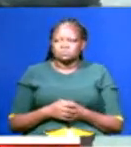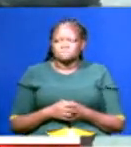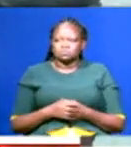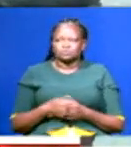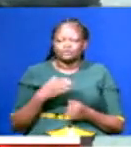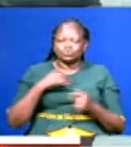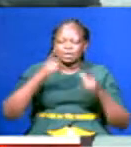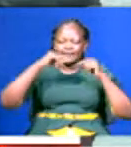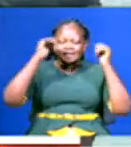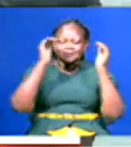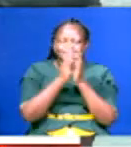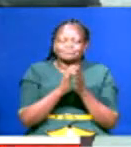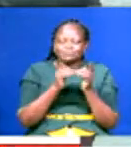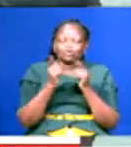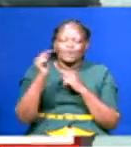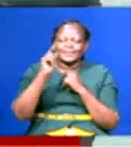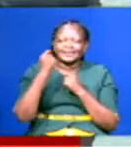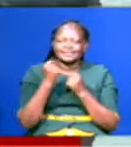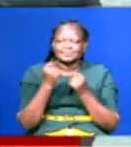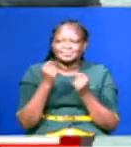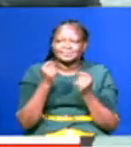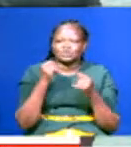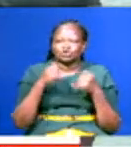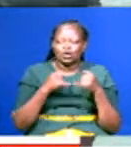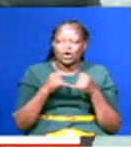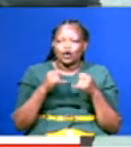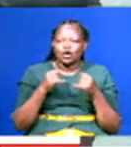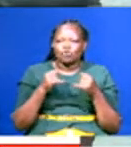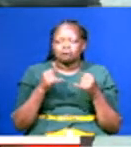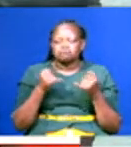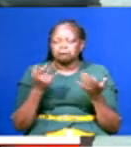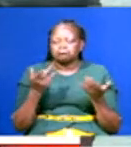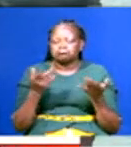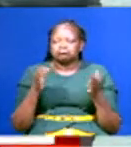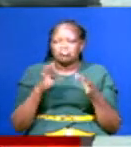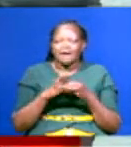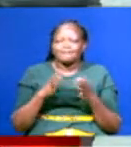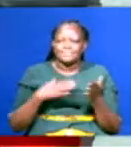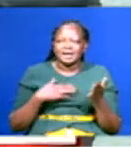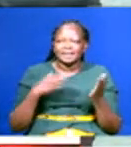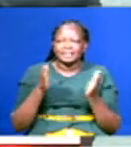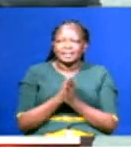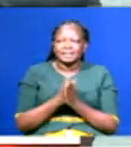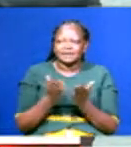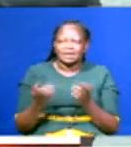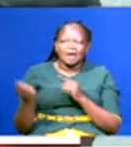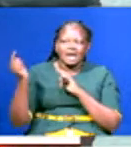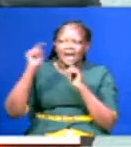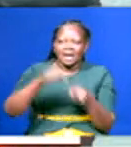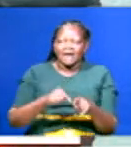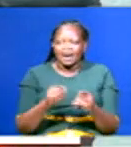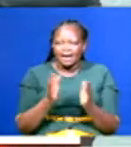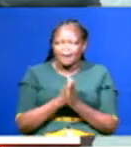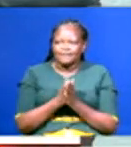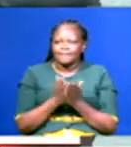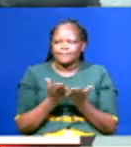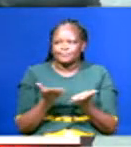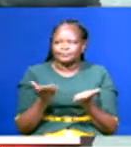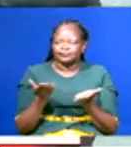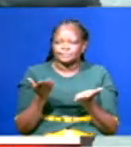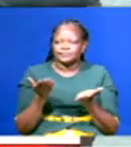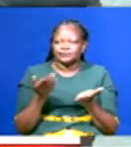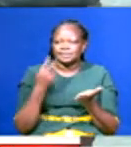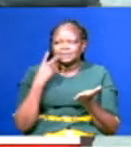and enjoy our hospitality, enjoy our cultural heritage, come come and, you know,